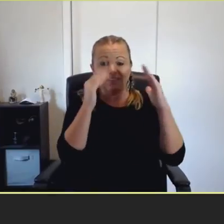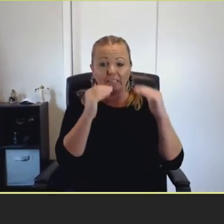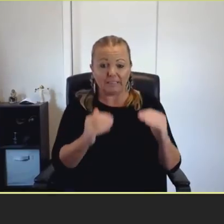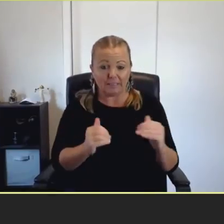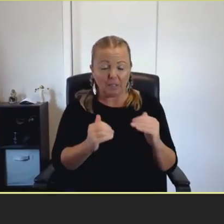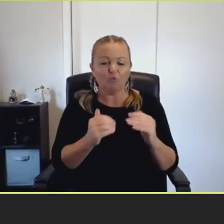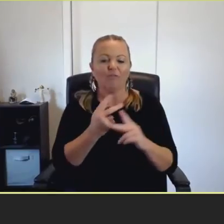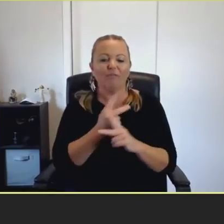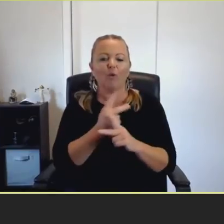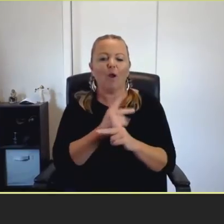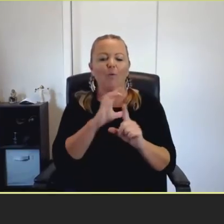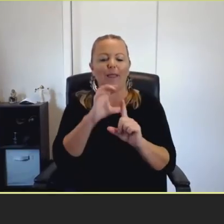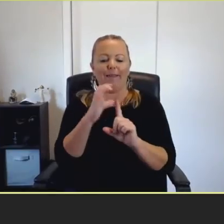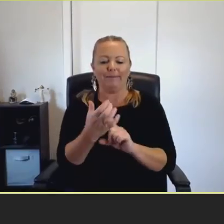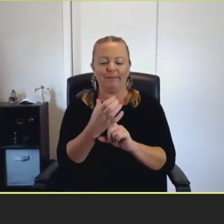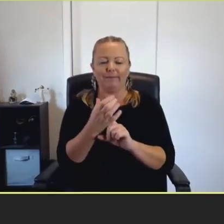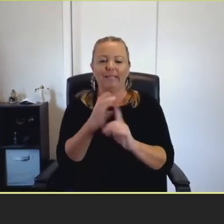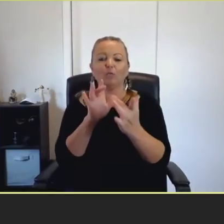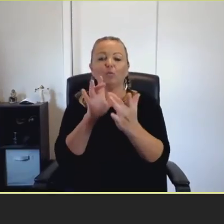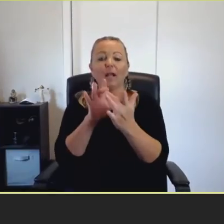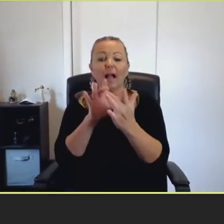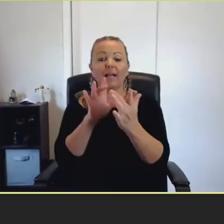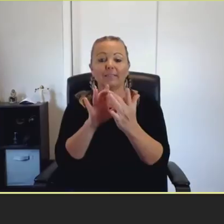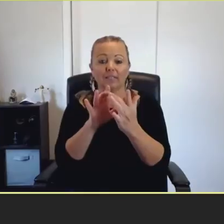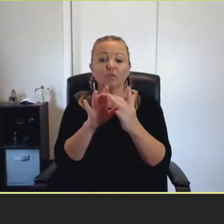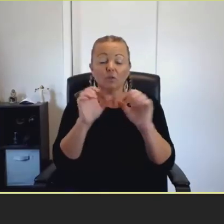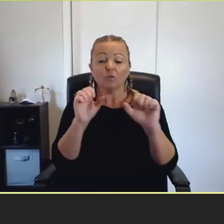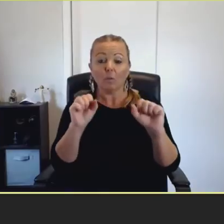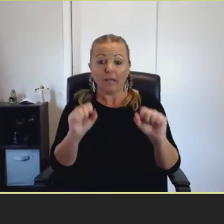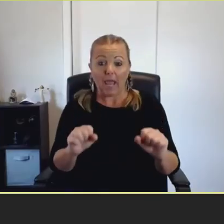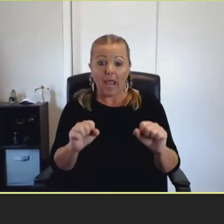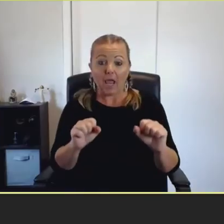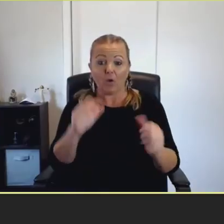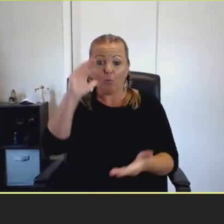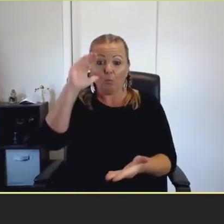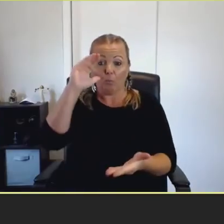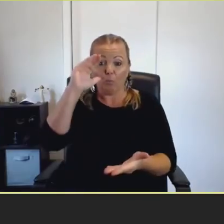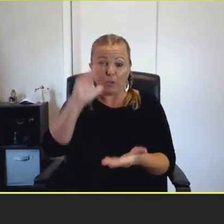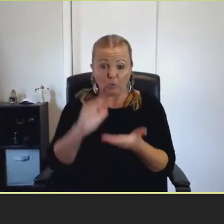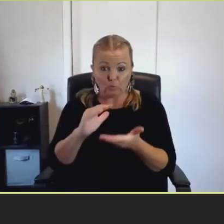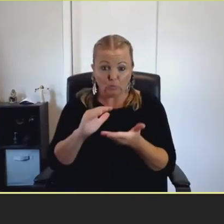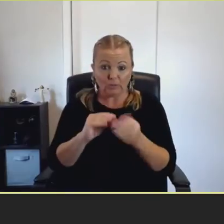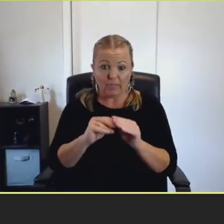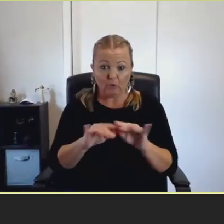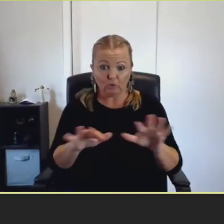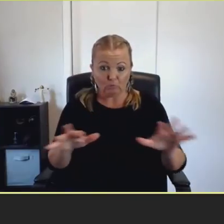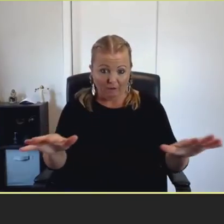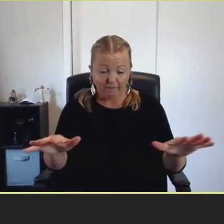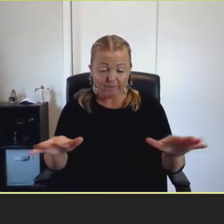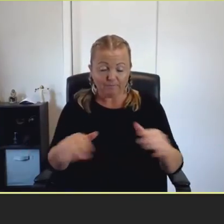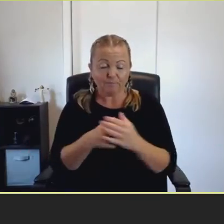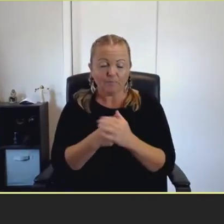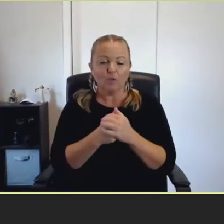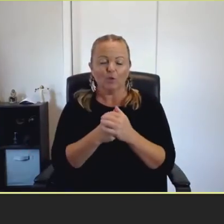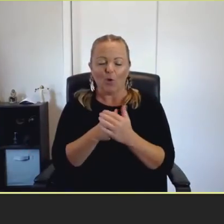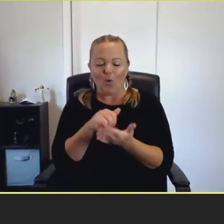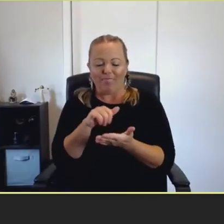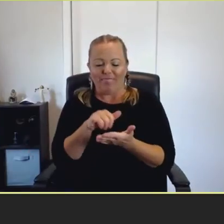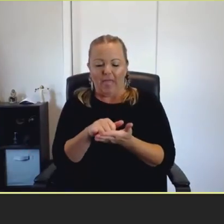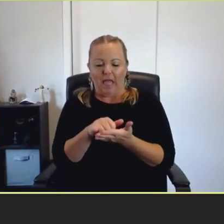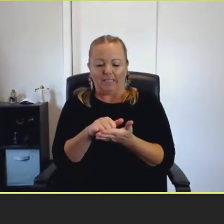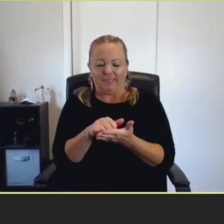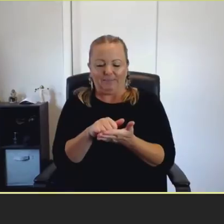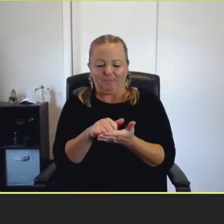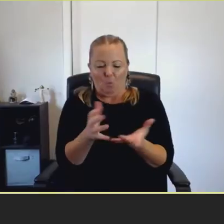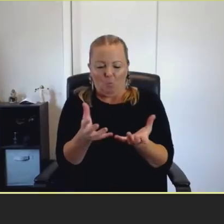and their contacts in order to reduce the spread as quickly as possible. So it was kind of this desire to